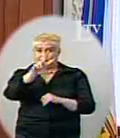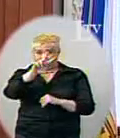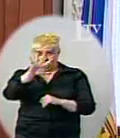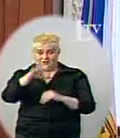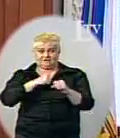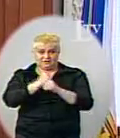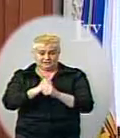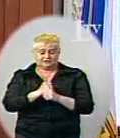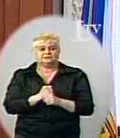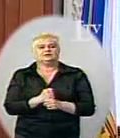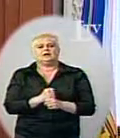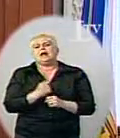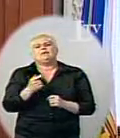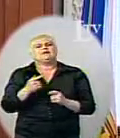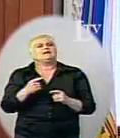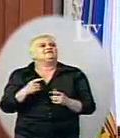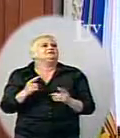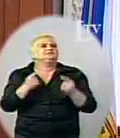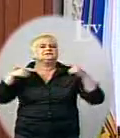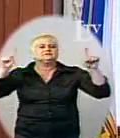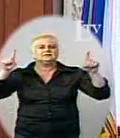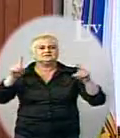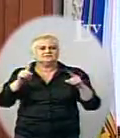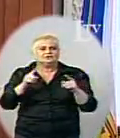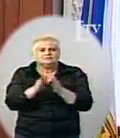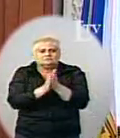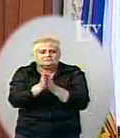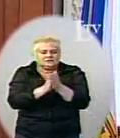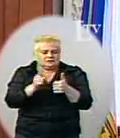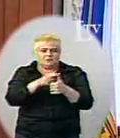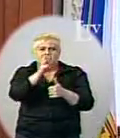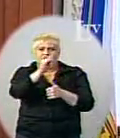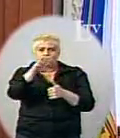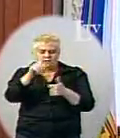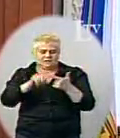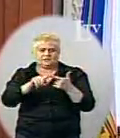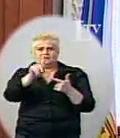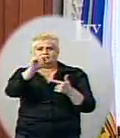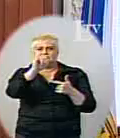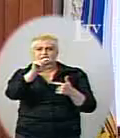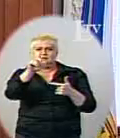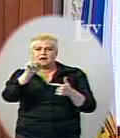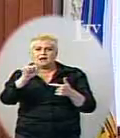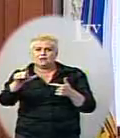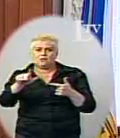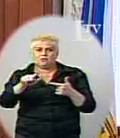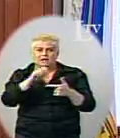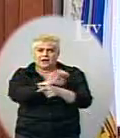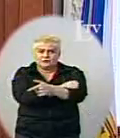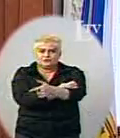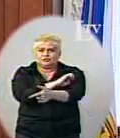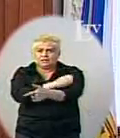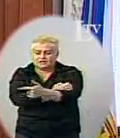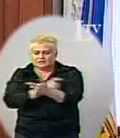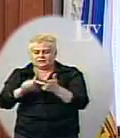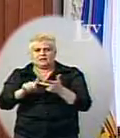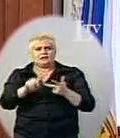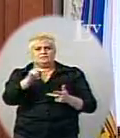energy developments such as wind and tidal, and enabling Nova Scotian communities to be part of the